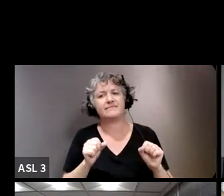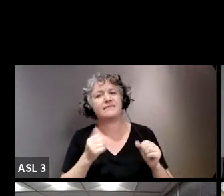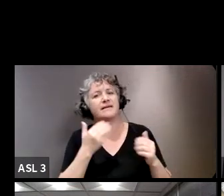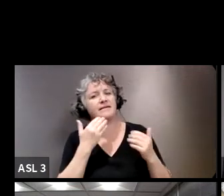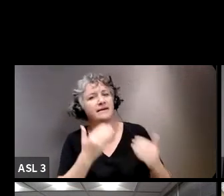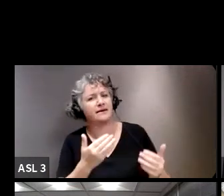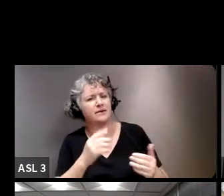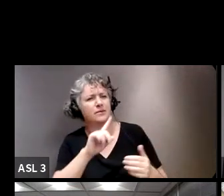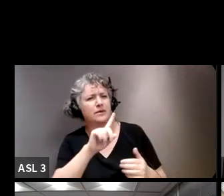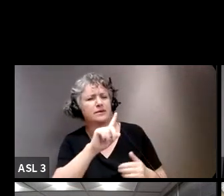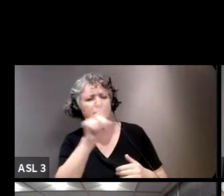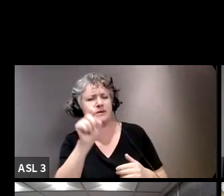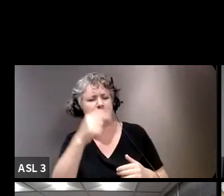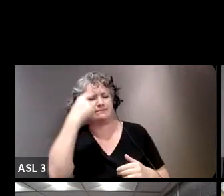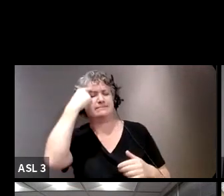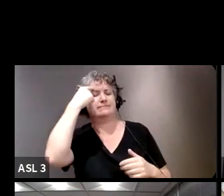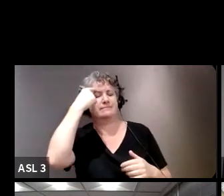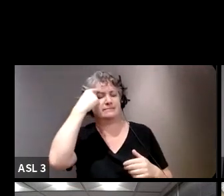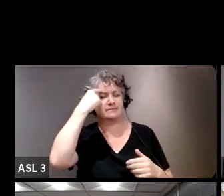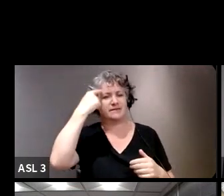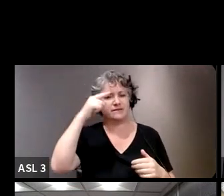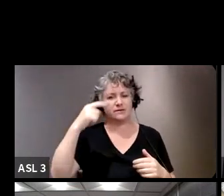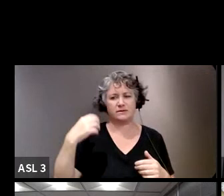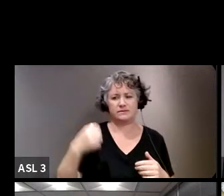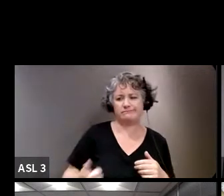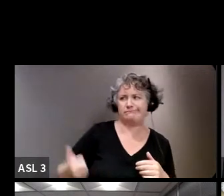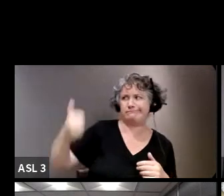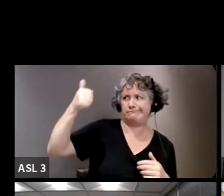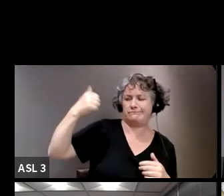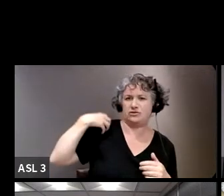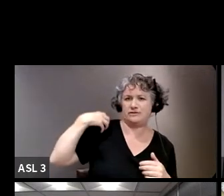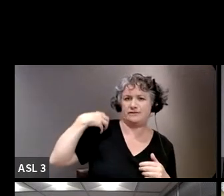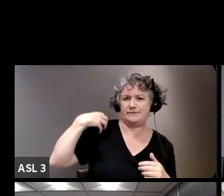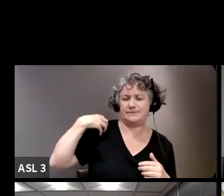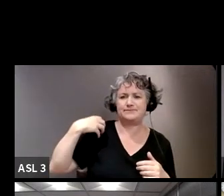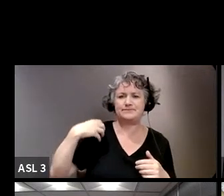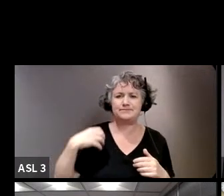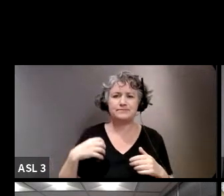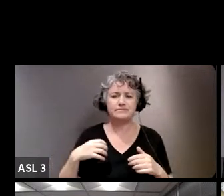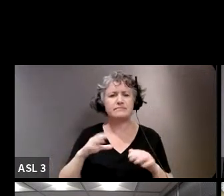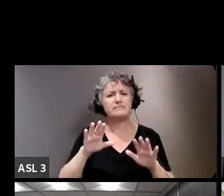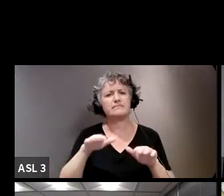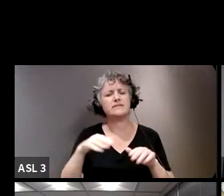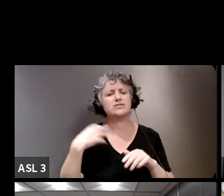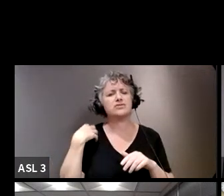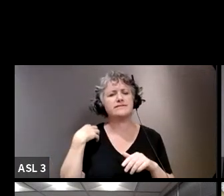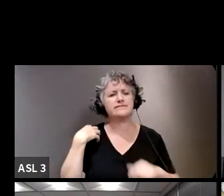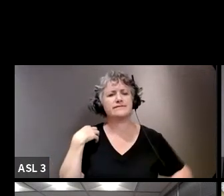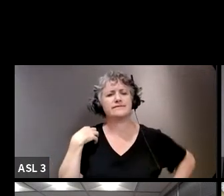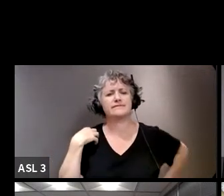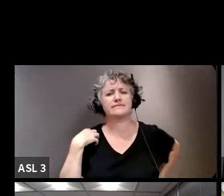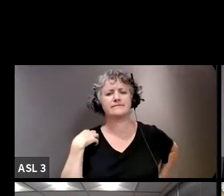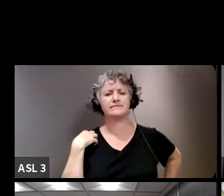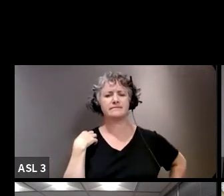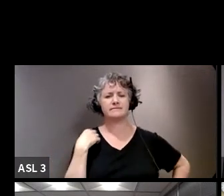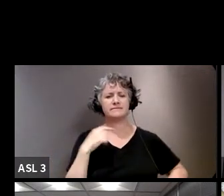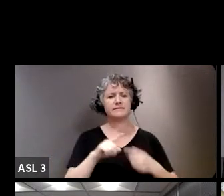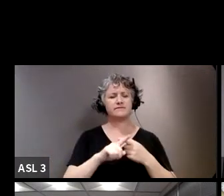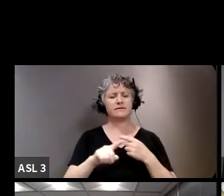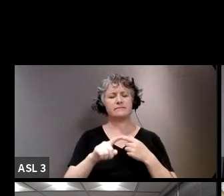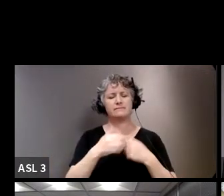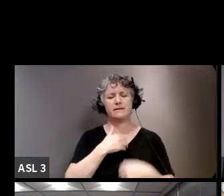except one question uh for the chief chief based on the questions uh presented by member